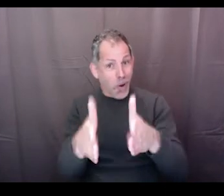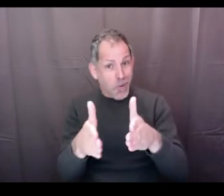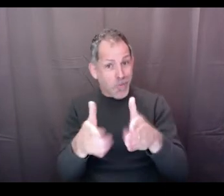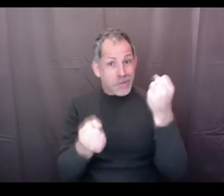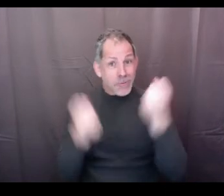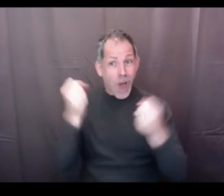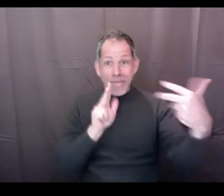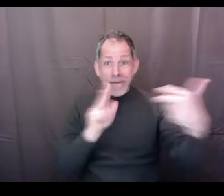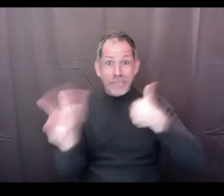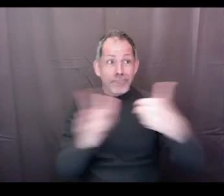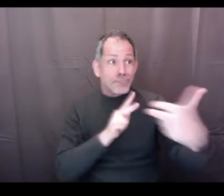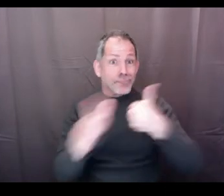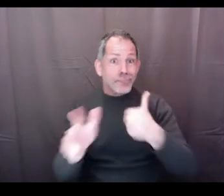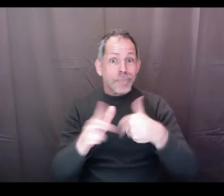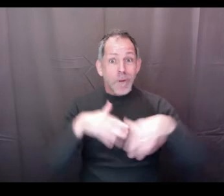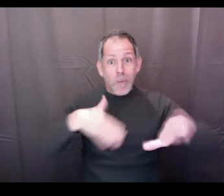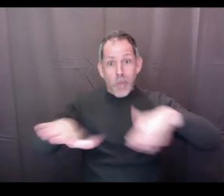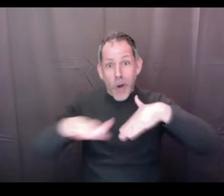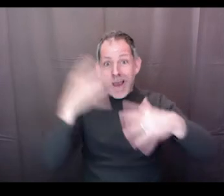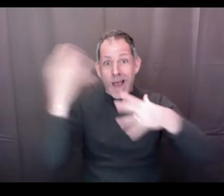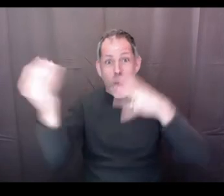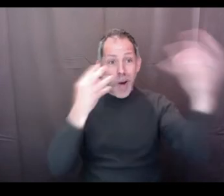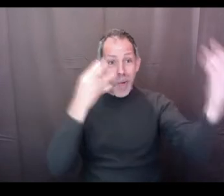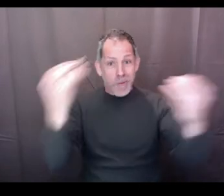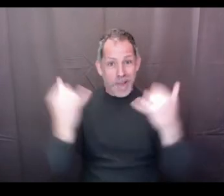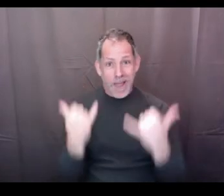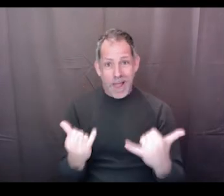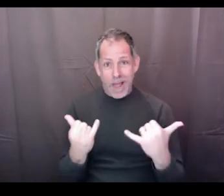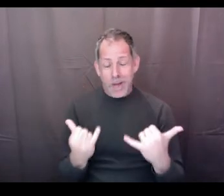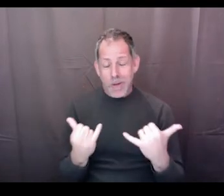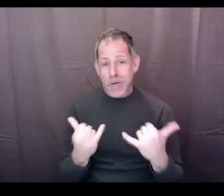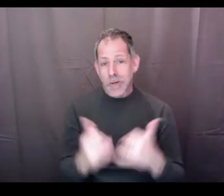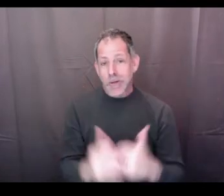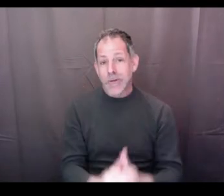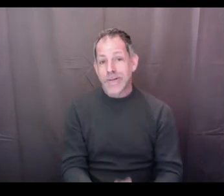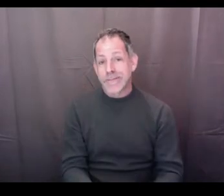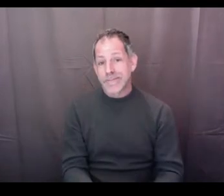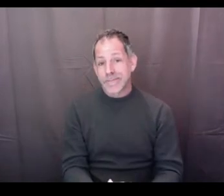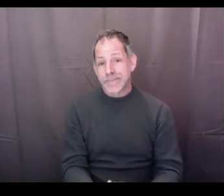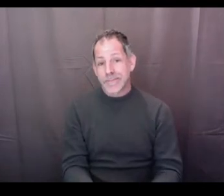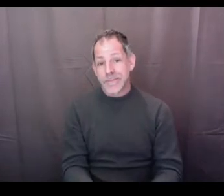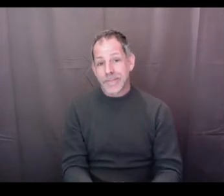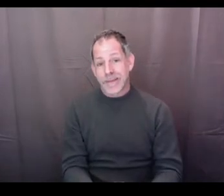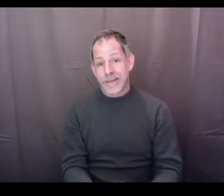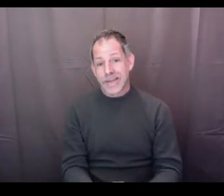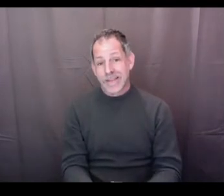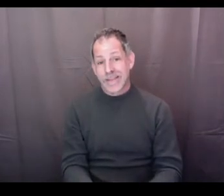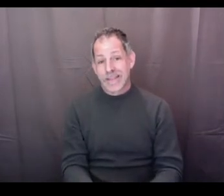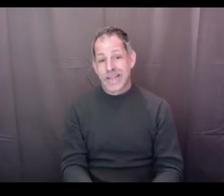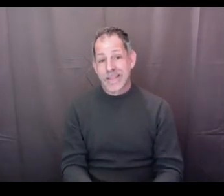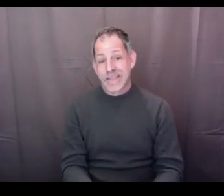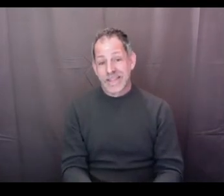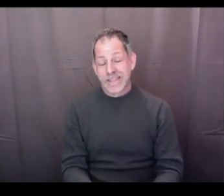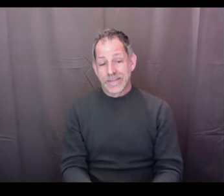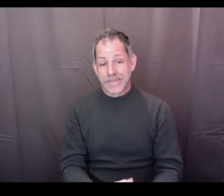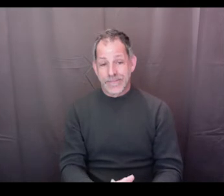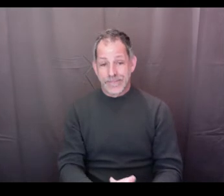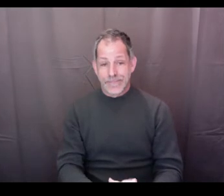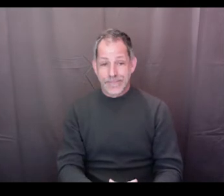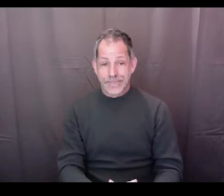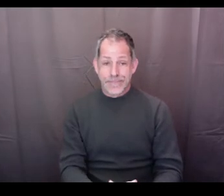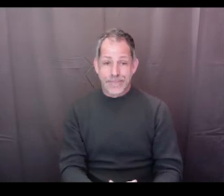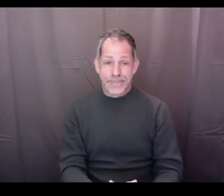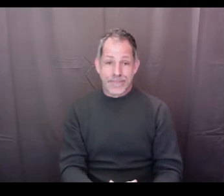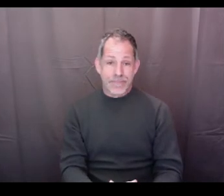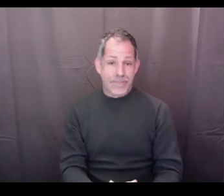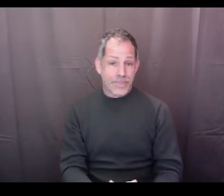generally being correlated with that reproductive rate of the infection. And so in a way,